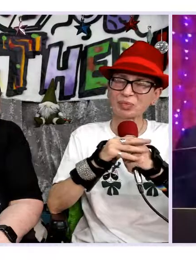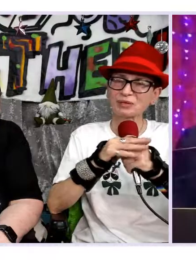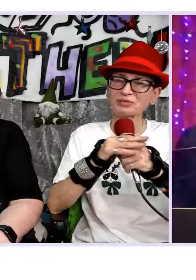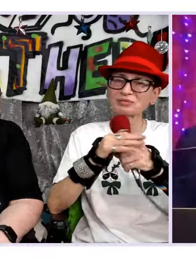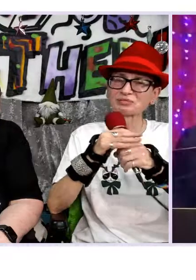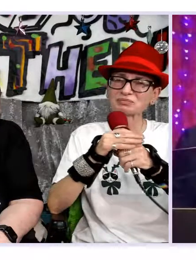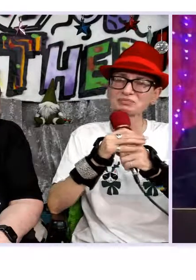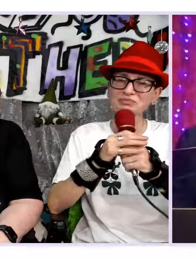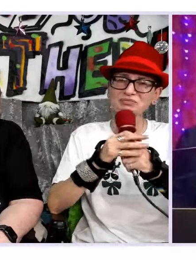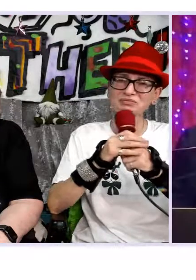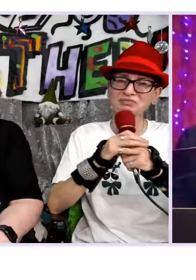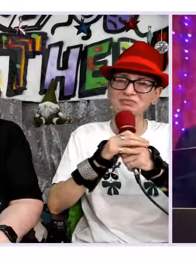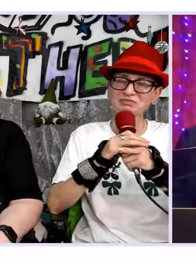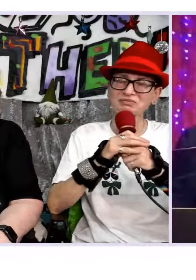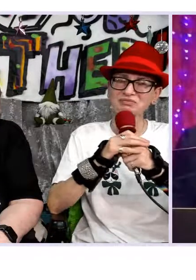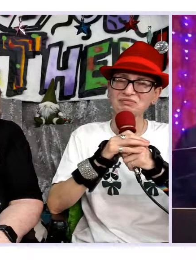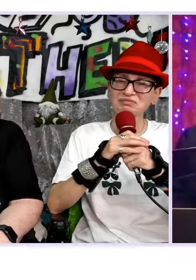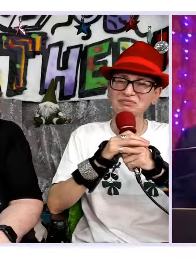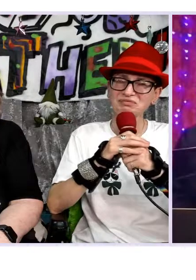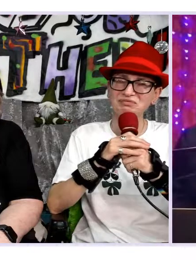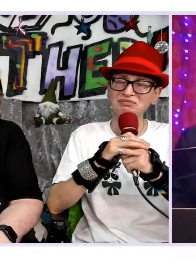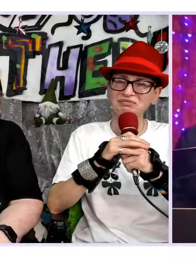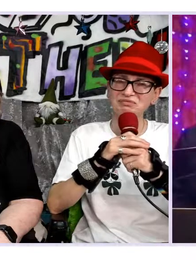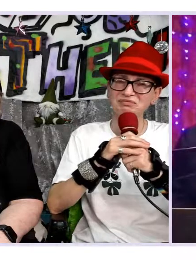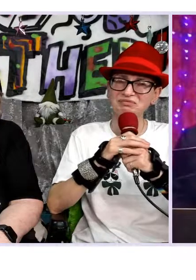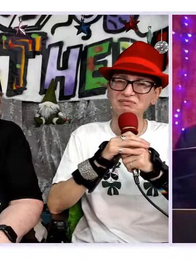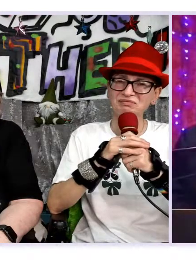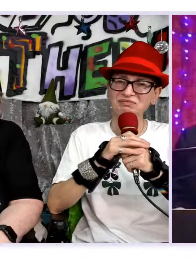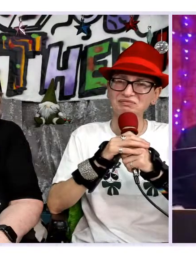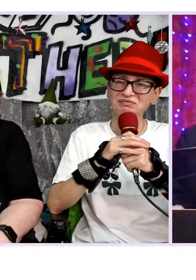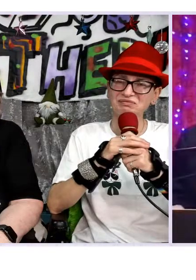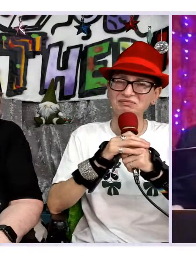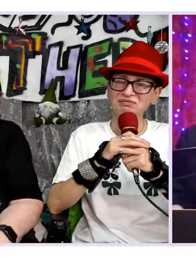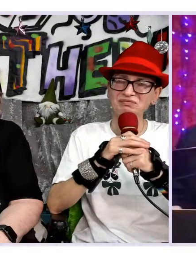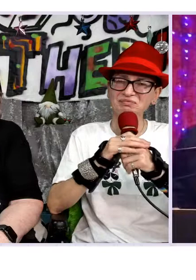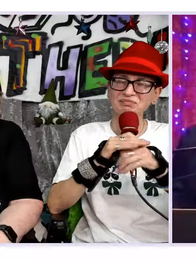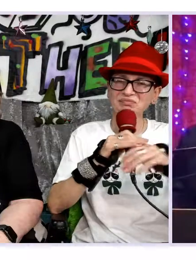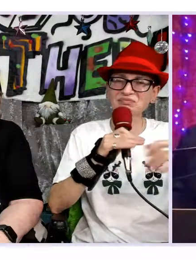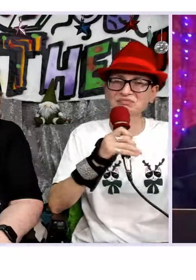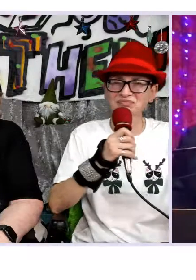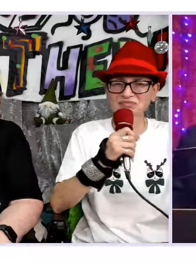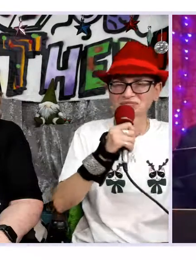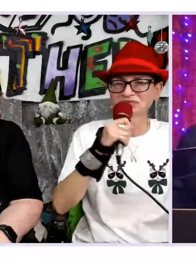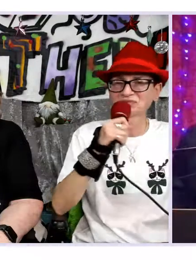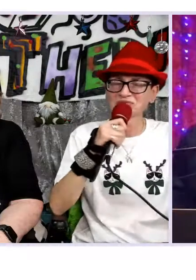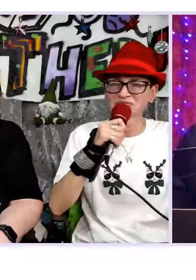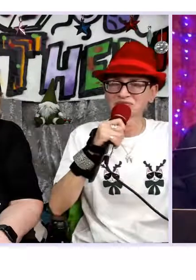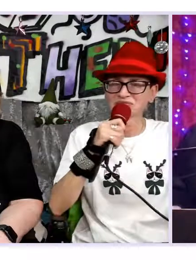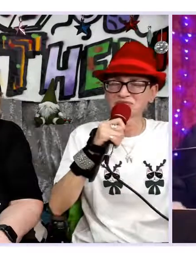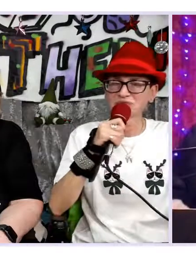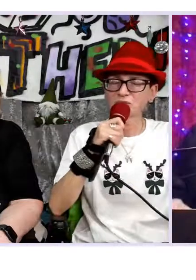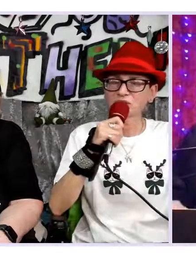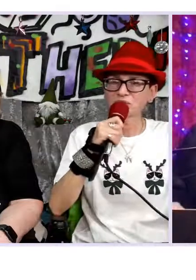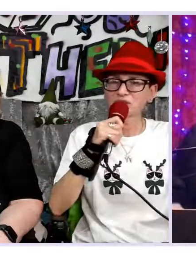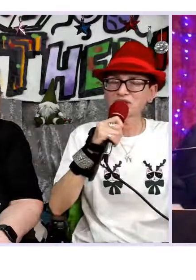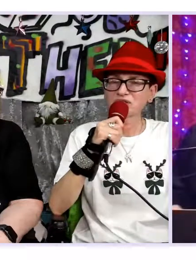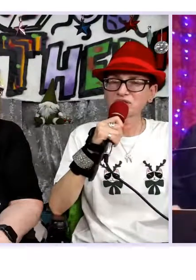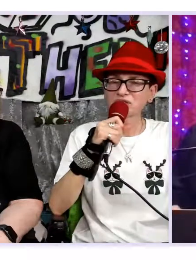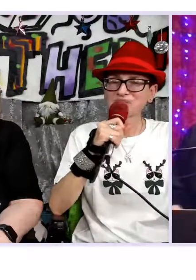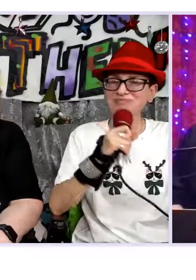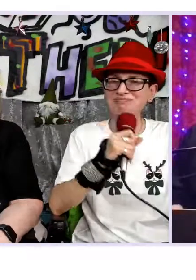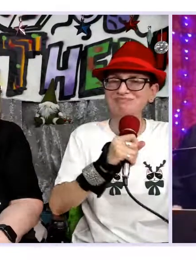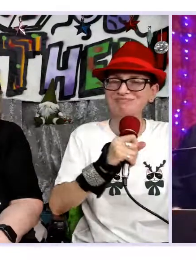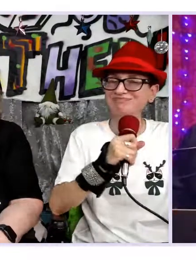don't know what I'm going to do because I fastidiously don't have a Christmas jumper, whereas we'll get one